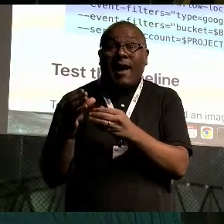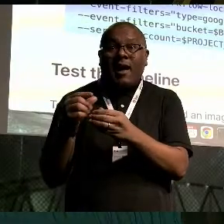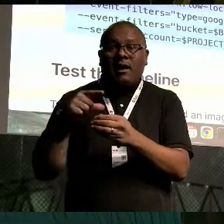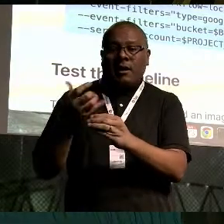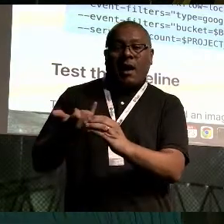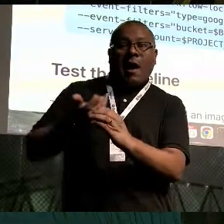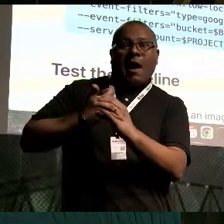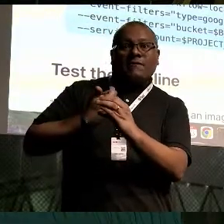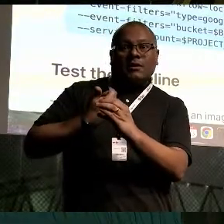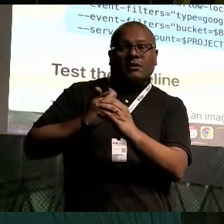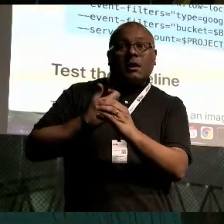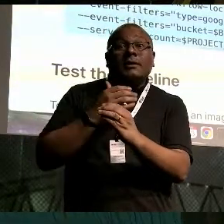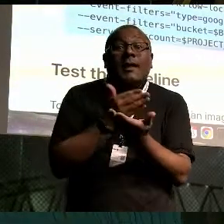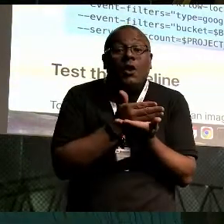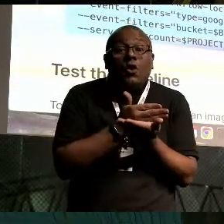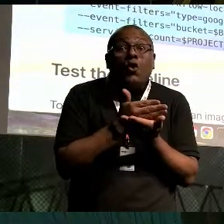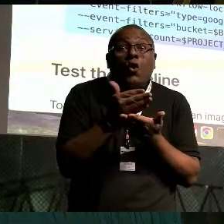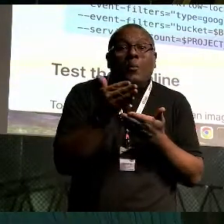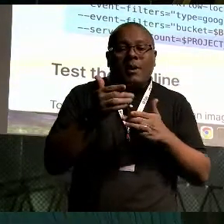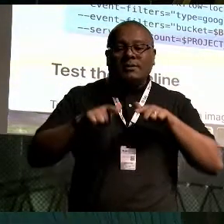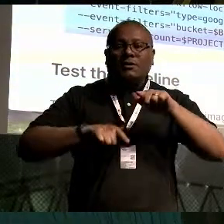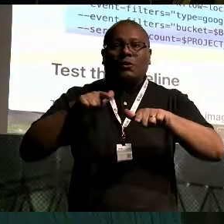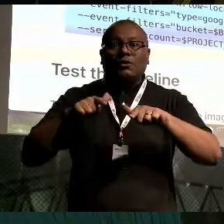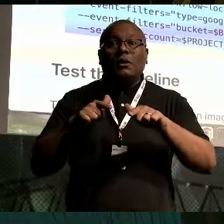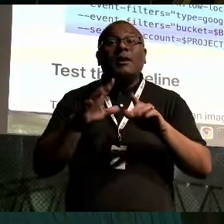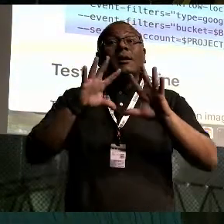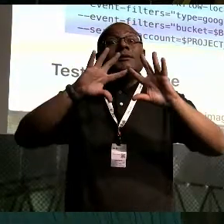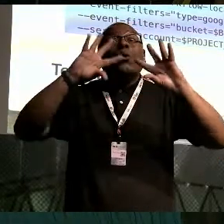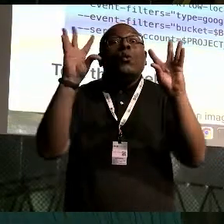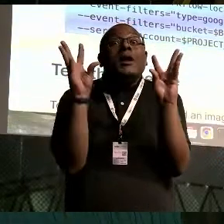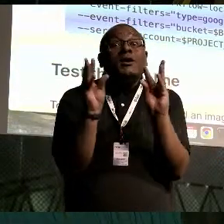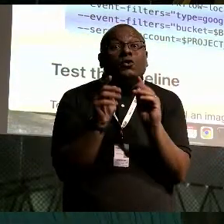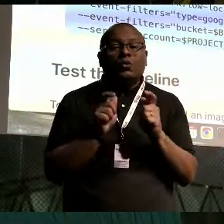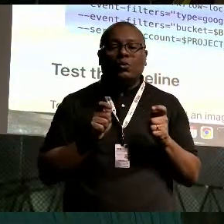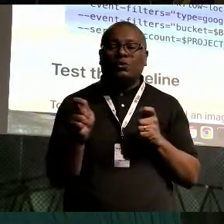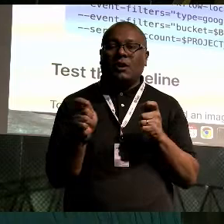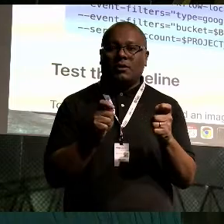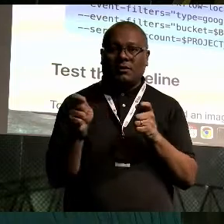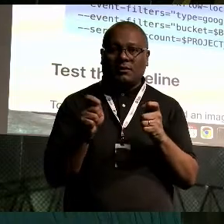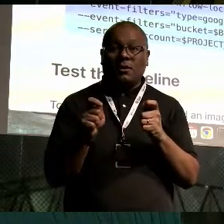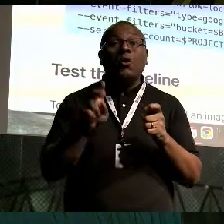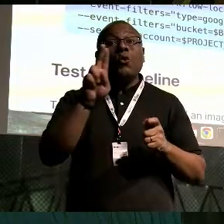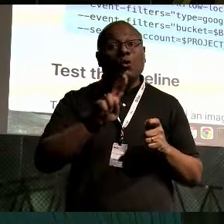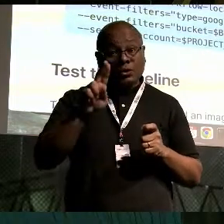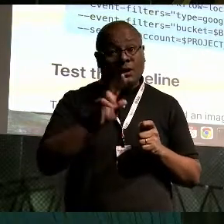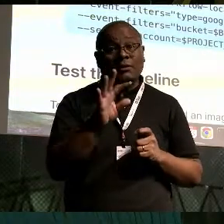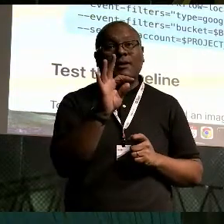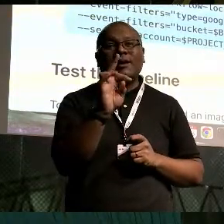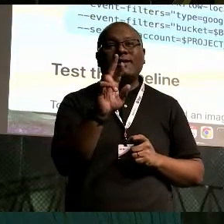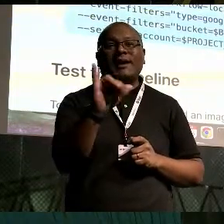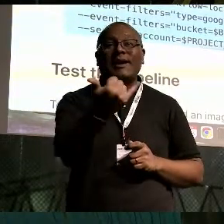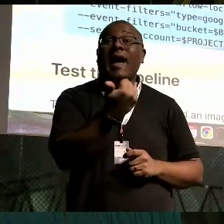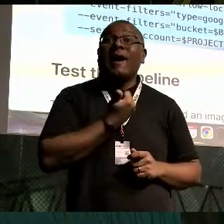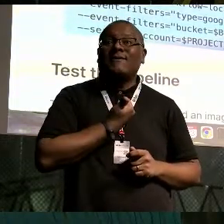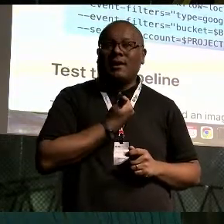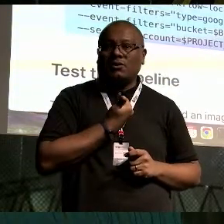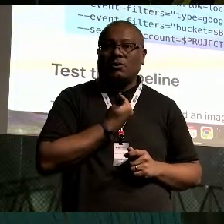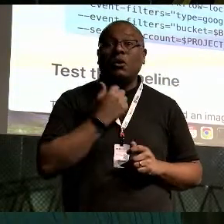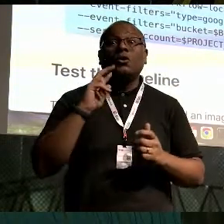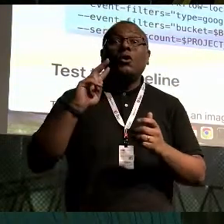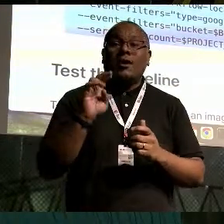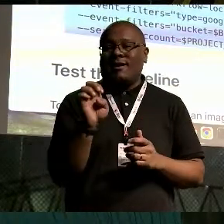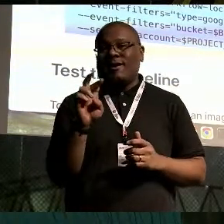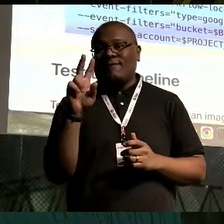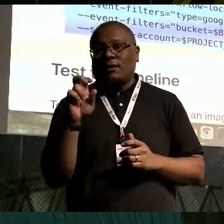to this workflow. So call this orchestration, basically. So by creating this trigger, you're making this connection from events